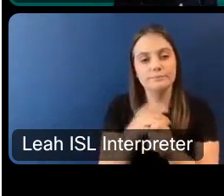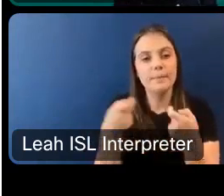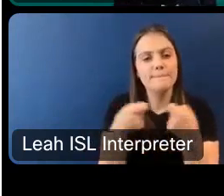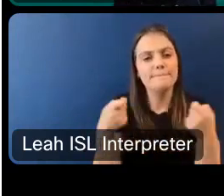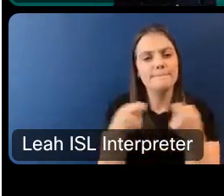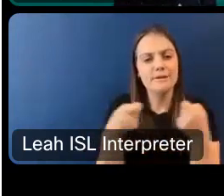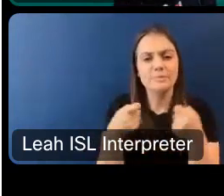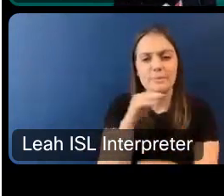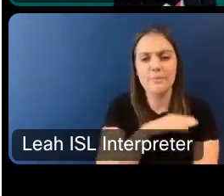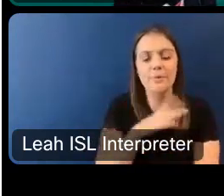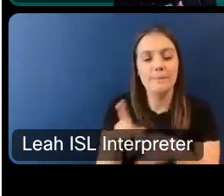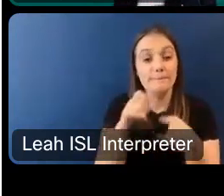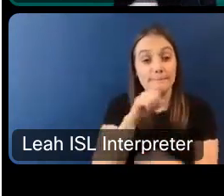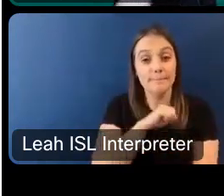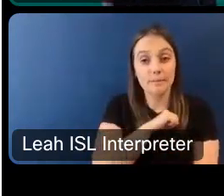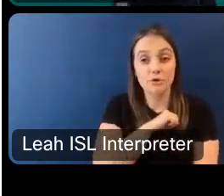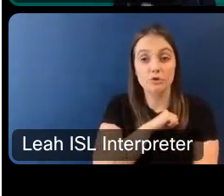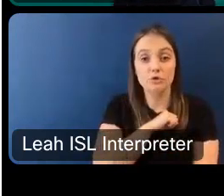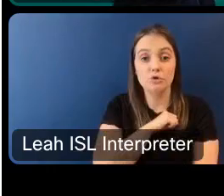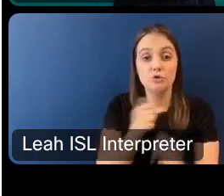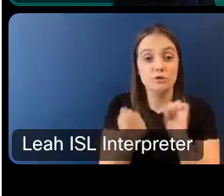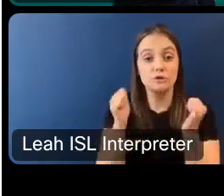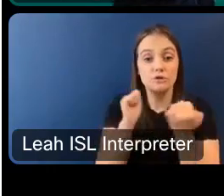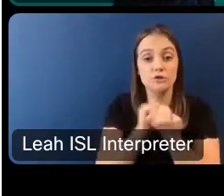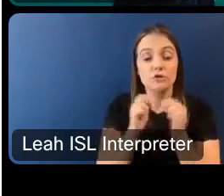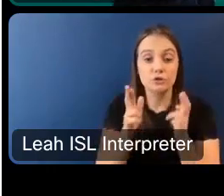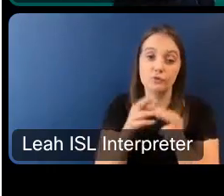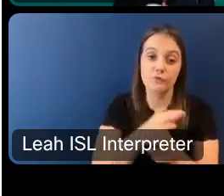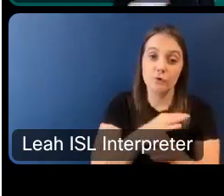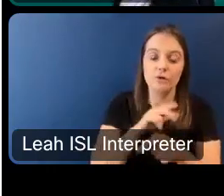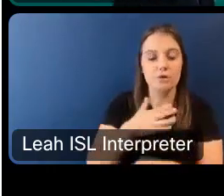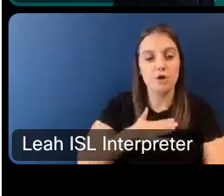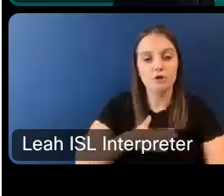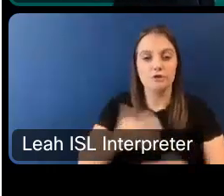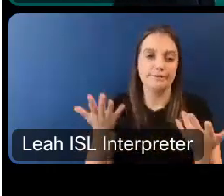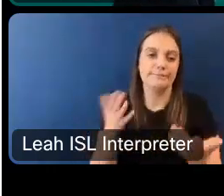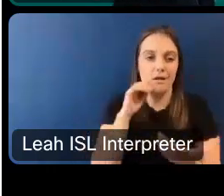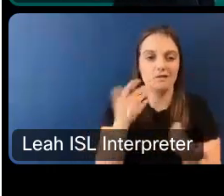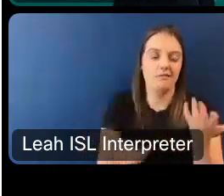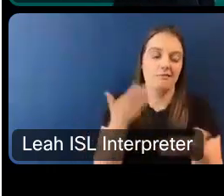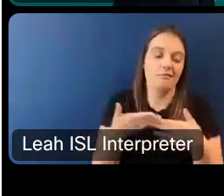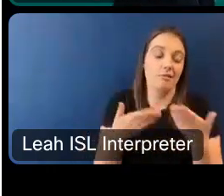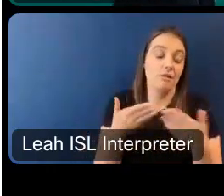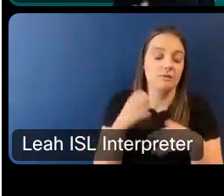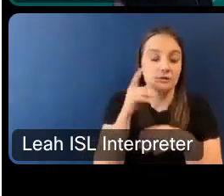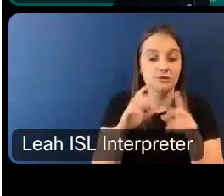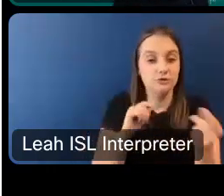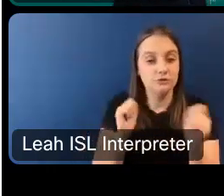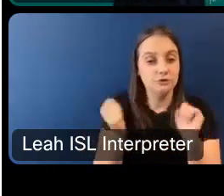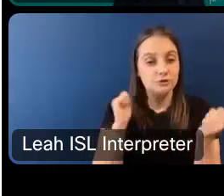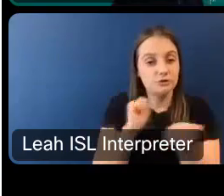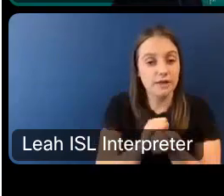sure that you are making the changes for the good and not just for the sake of change. So you're looking at the percentage of respondents